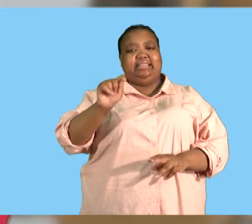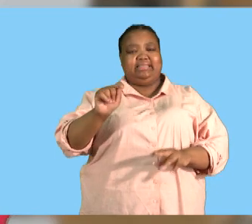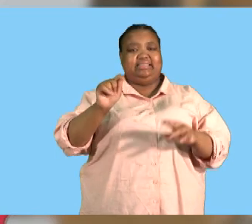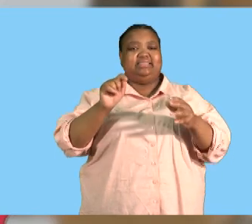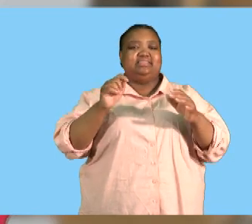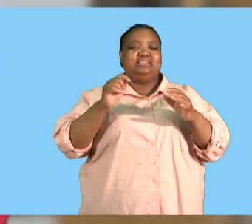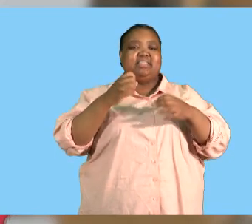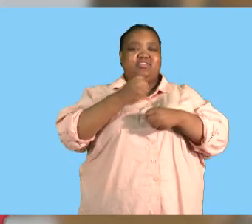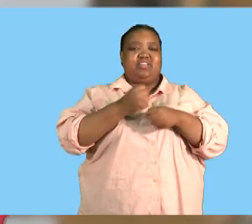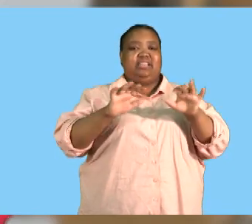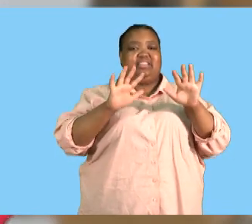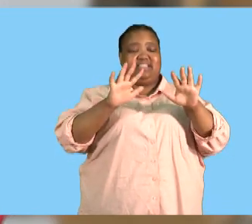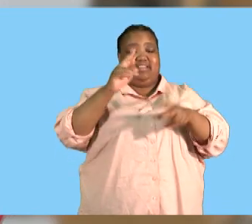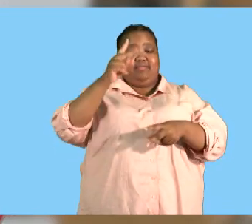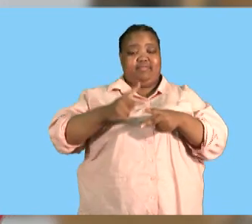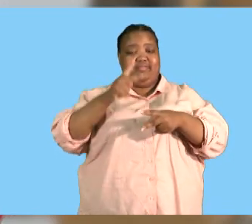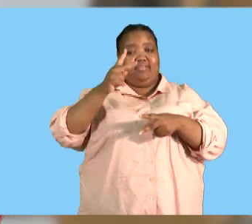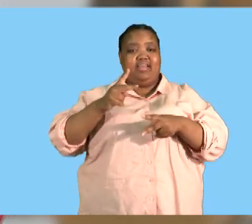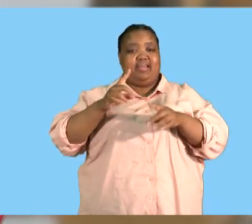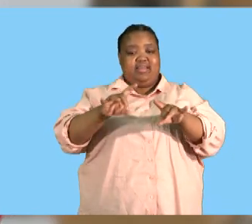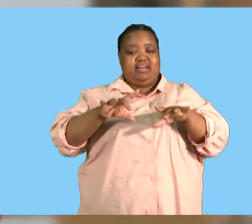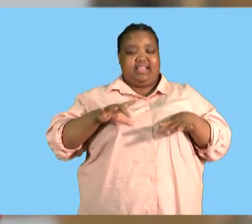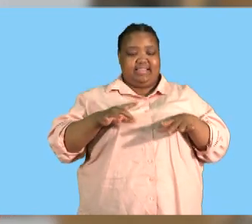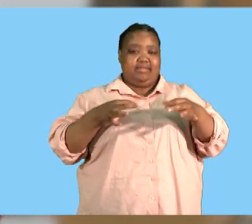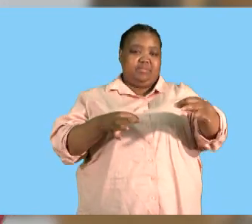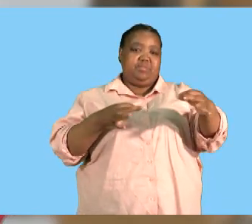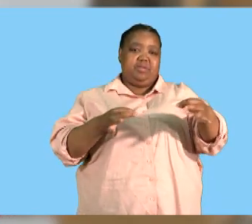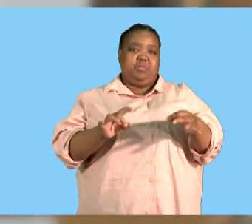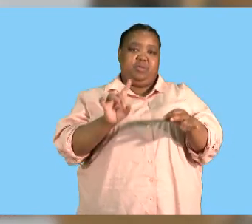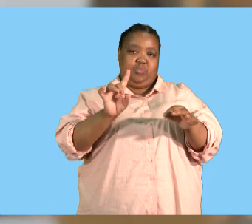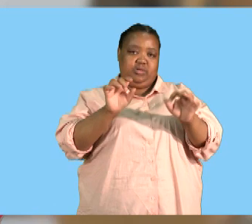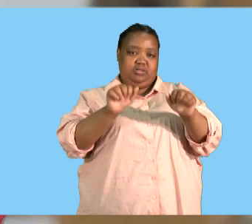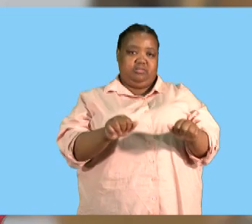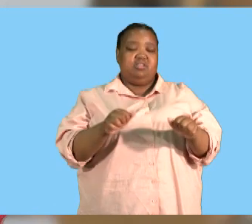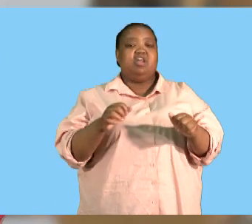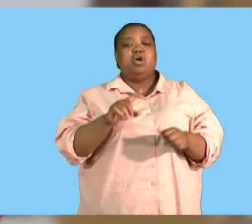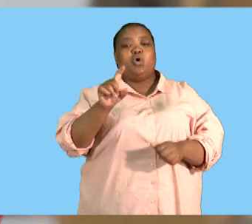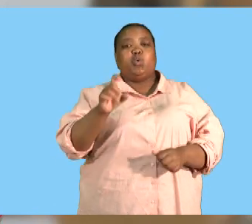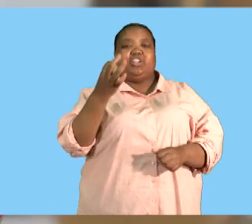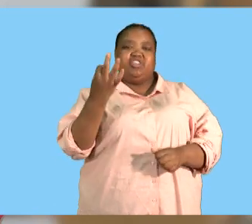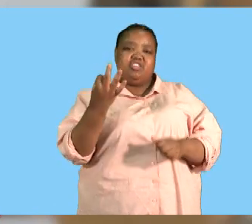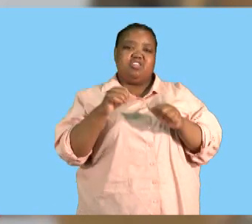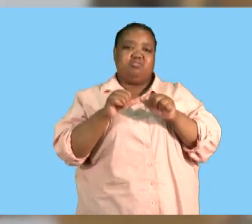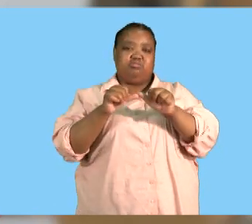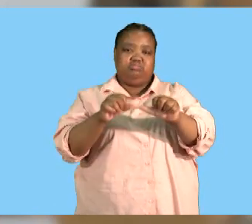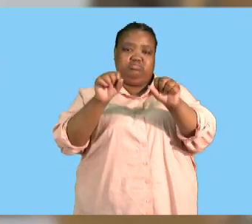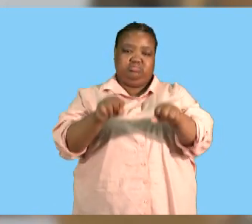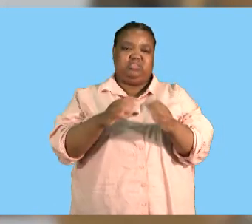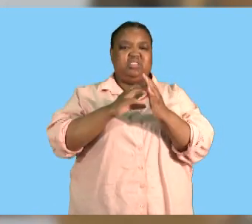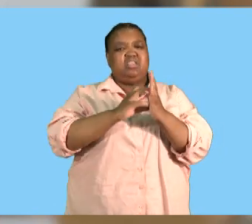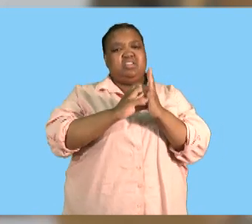Exam Preparations, Paper 1. Now, we are going to continue by looking at the examples for question 3, of which